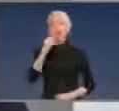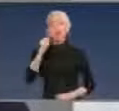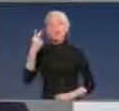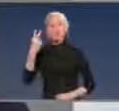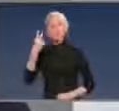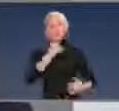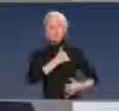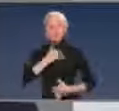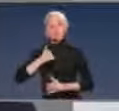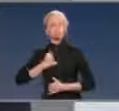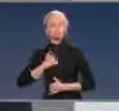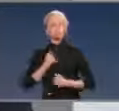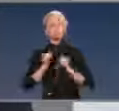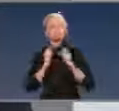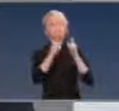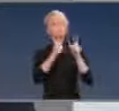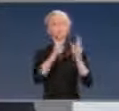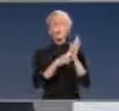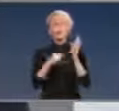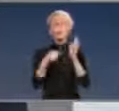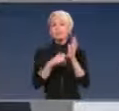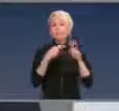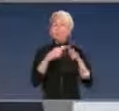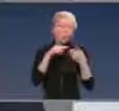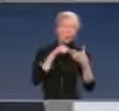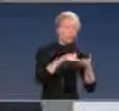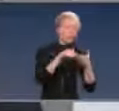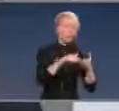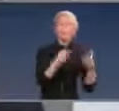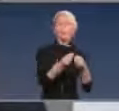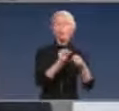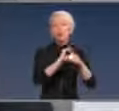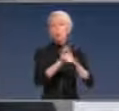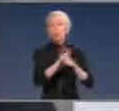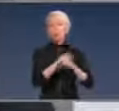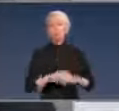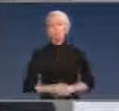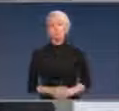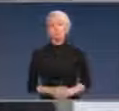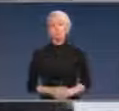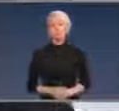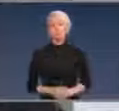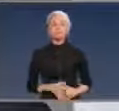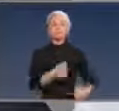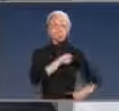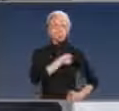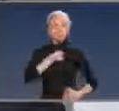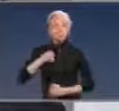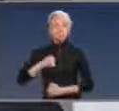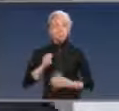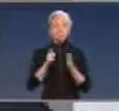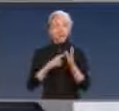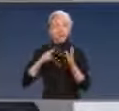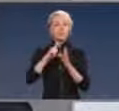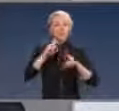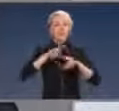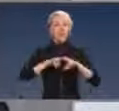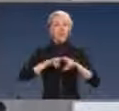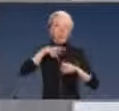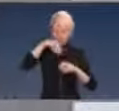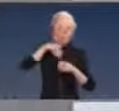So the ADF is involved both in the front line of outbreaks as well as in the operations rooms